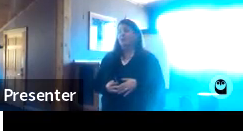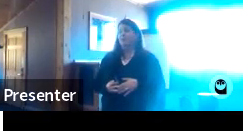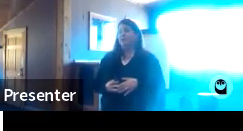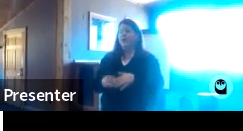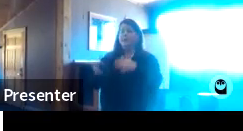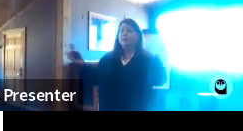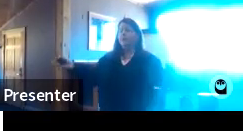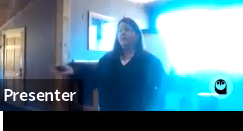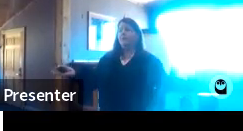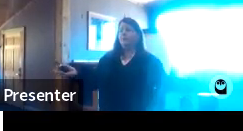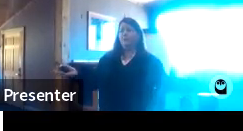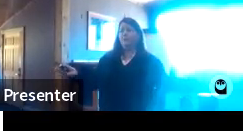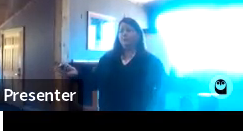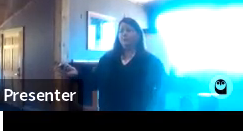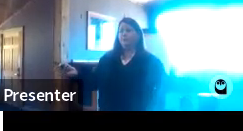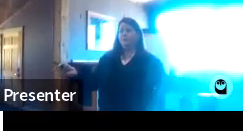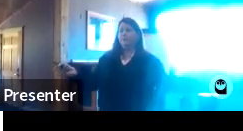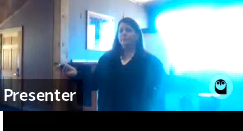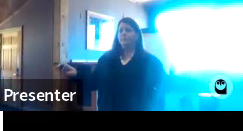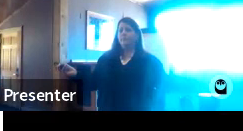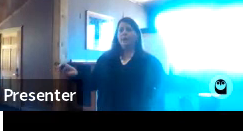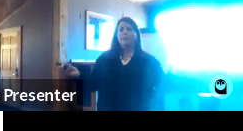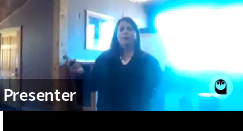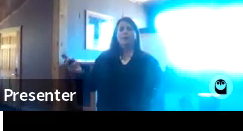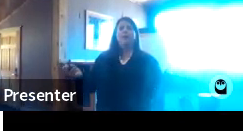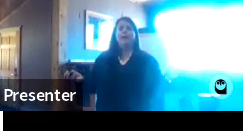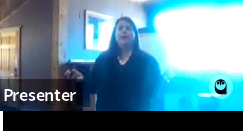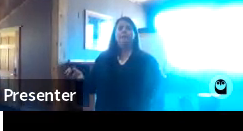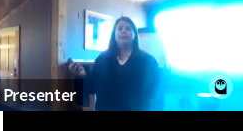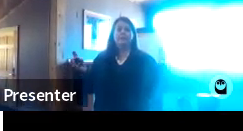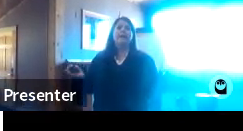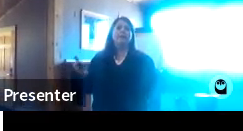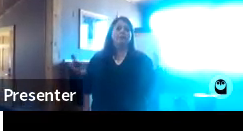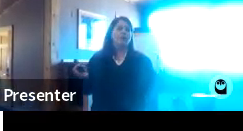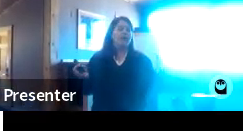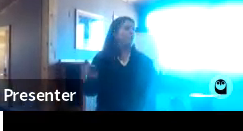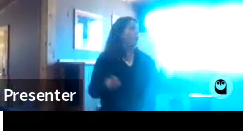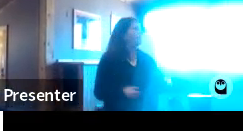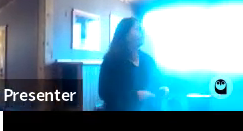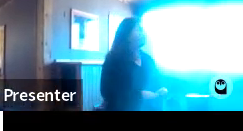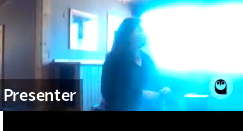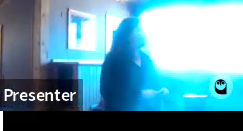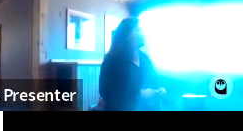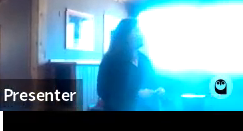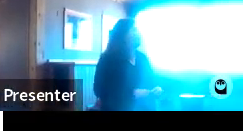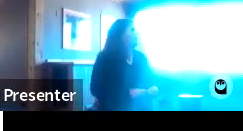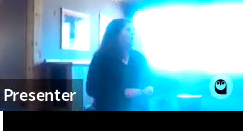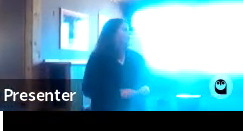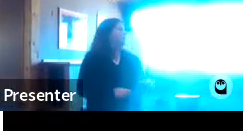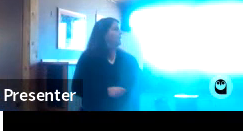which includes everyone in this room, right? We all have that or combination of